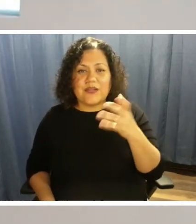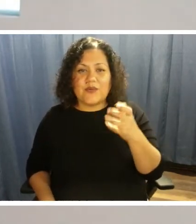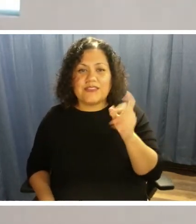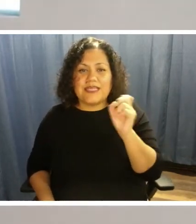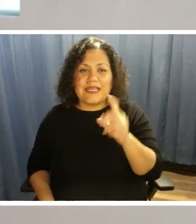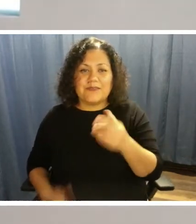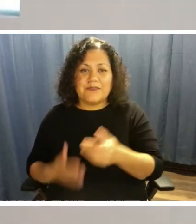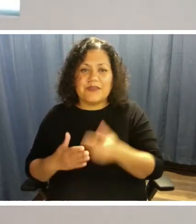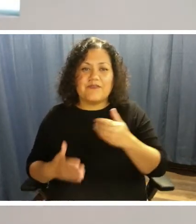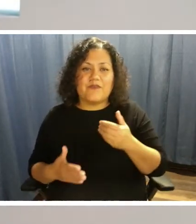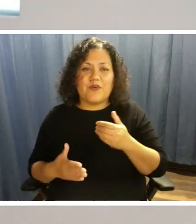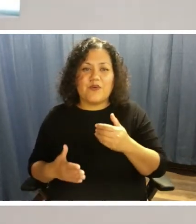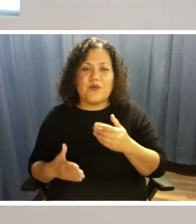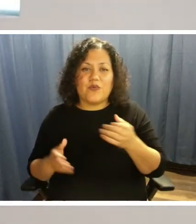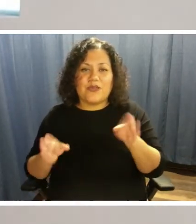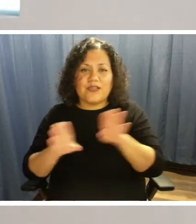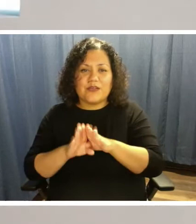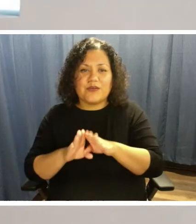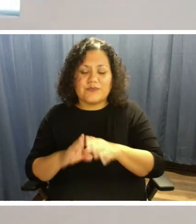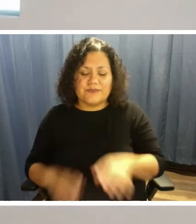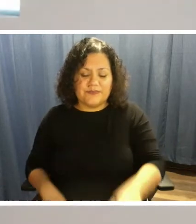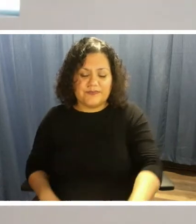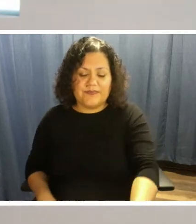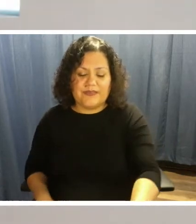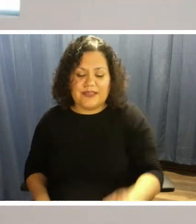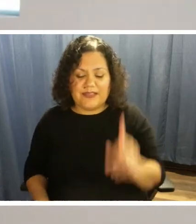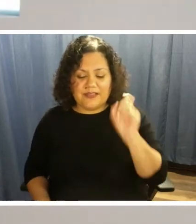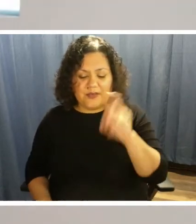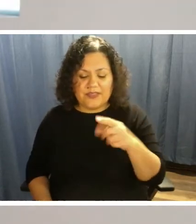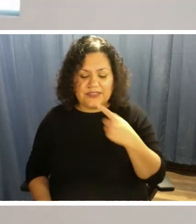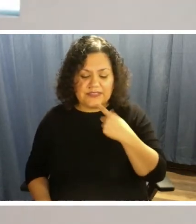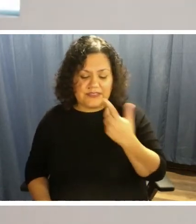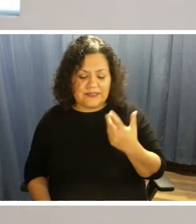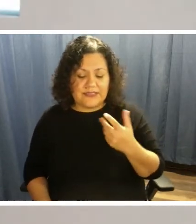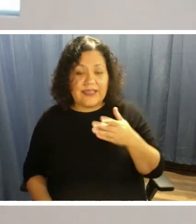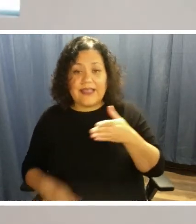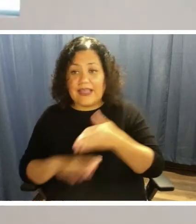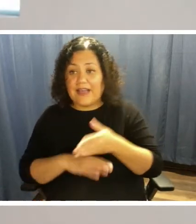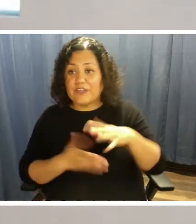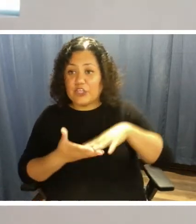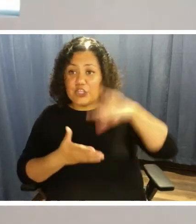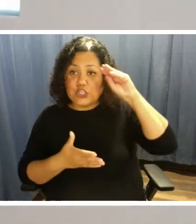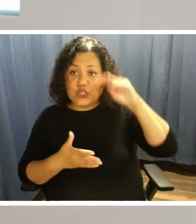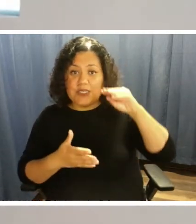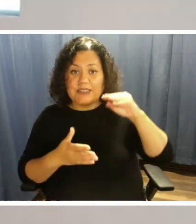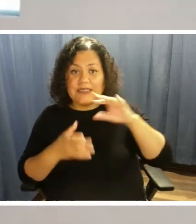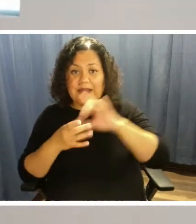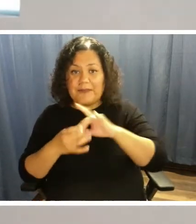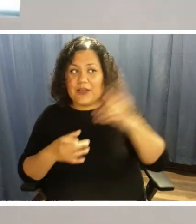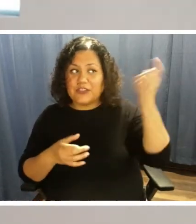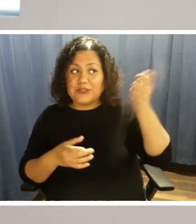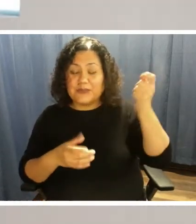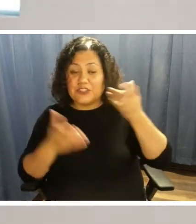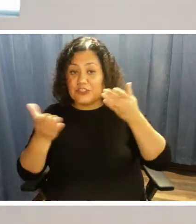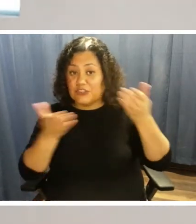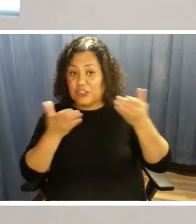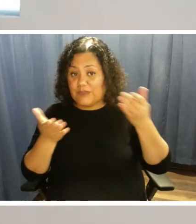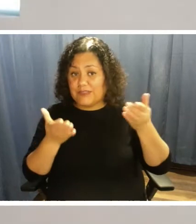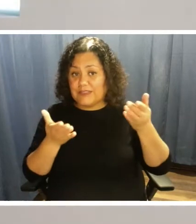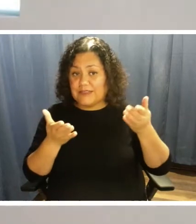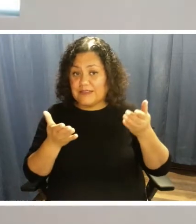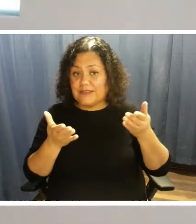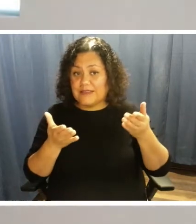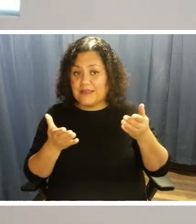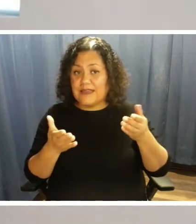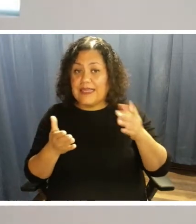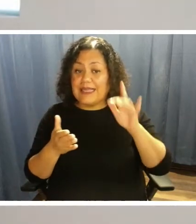before we close out this hour. And the question is this, after learning about subscription service, is this a VIA